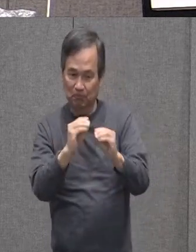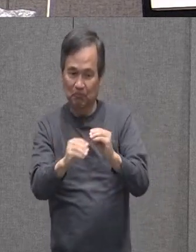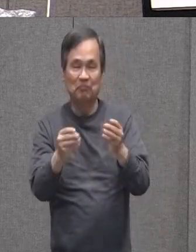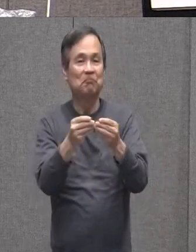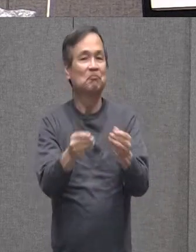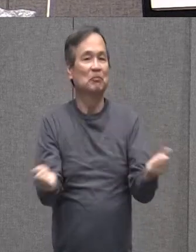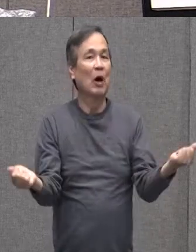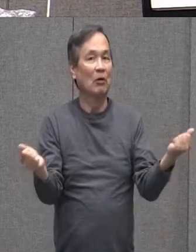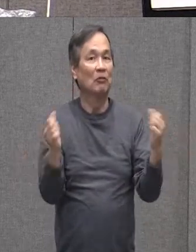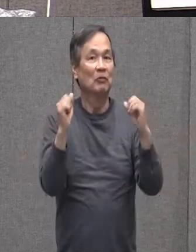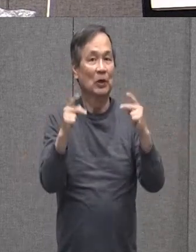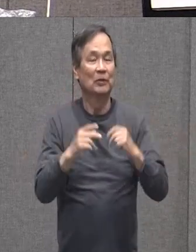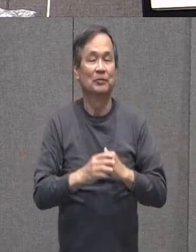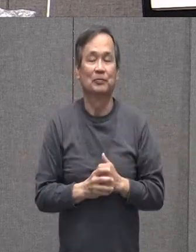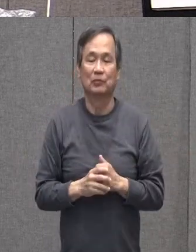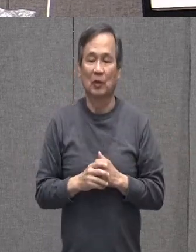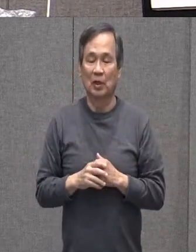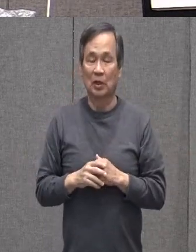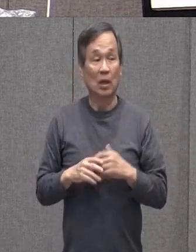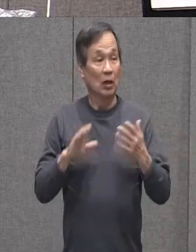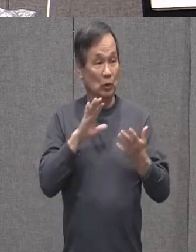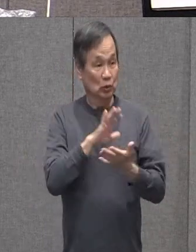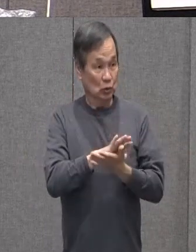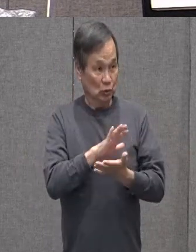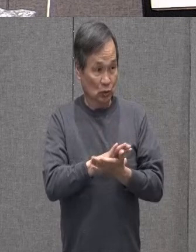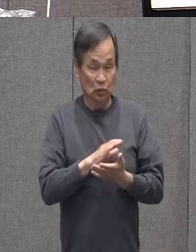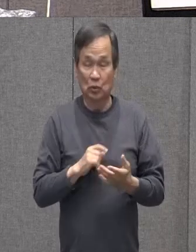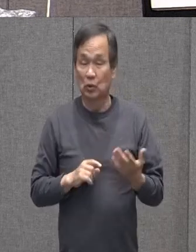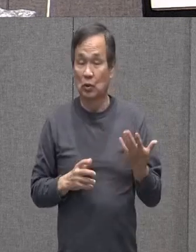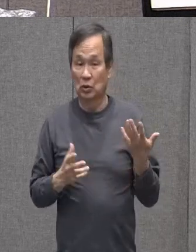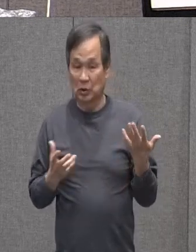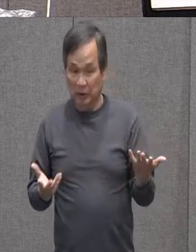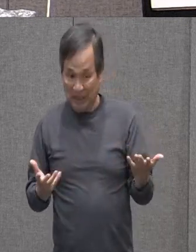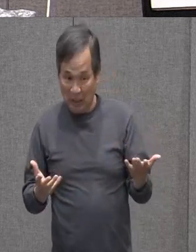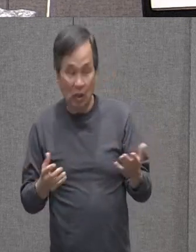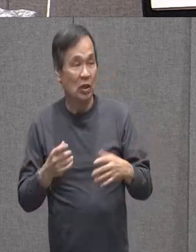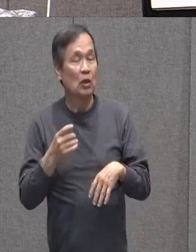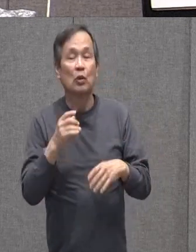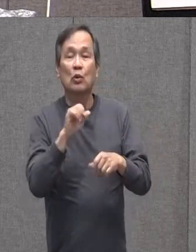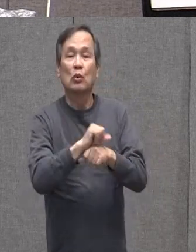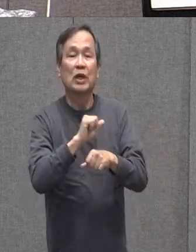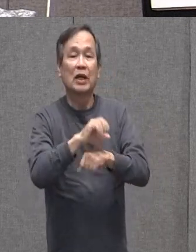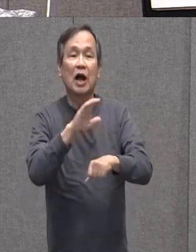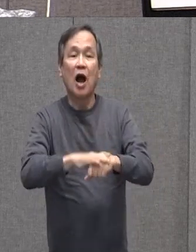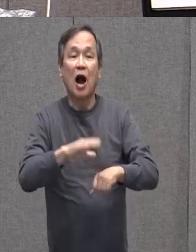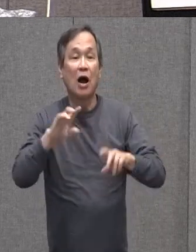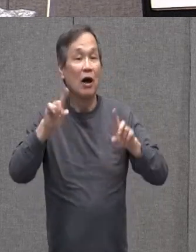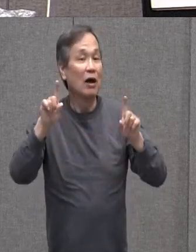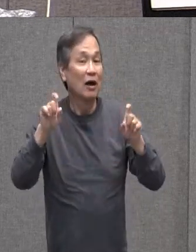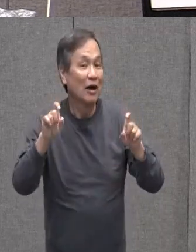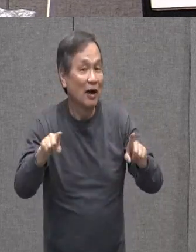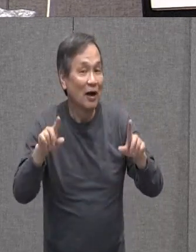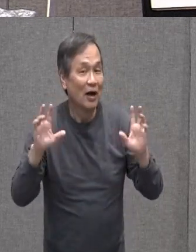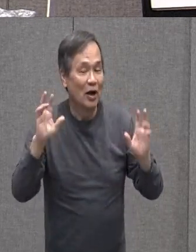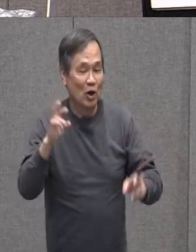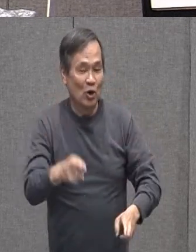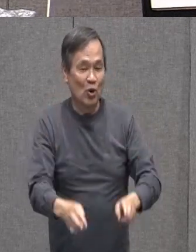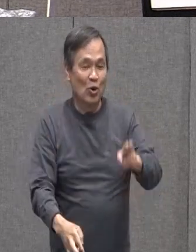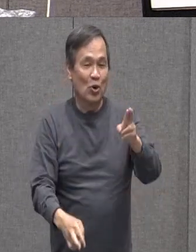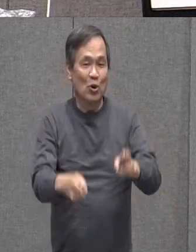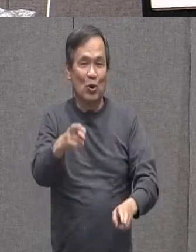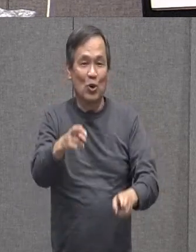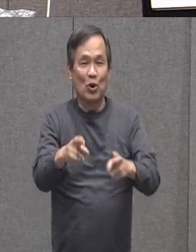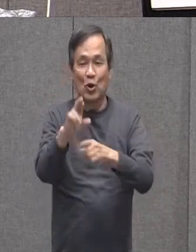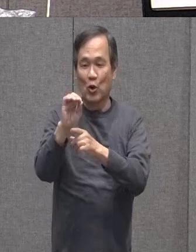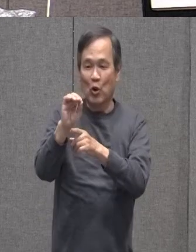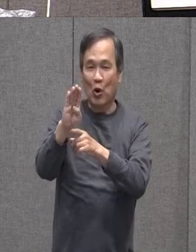So at the schools, one of the things that we've been working on is robots. Can you tell me a little bit about